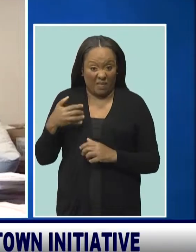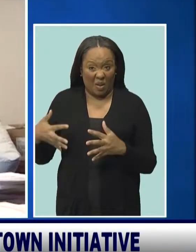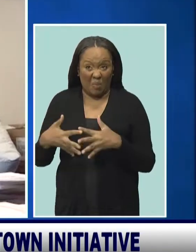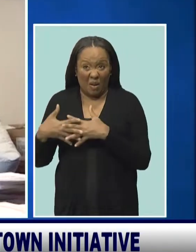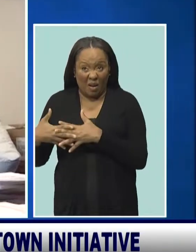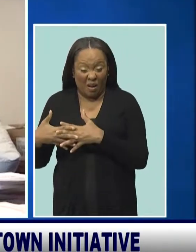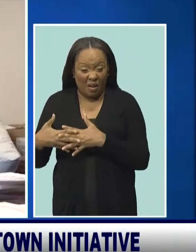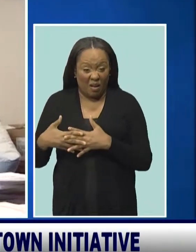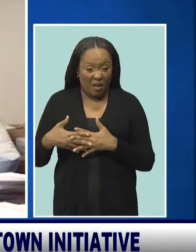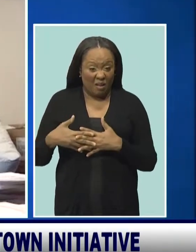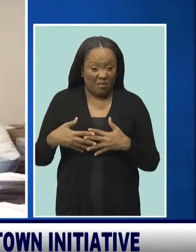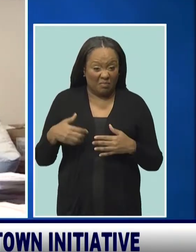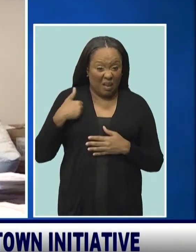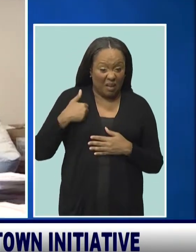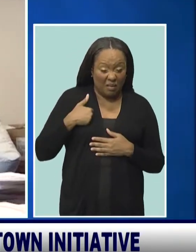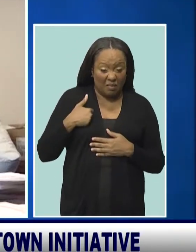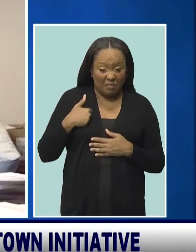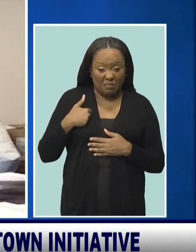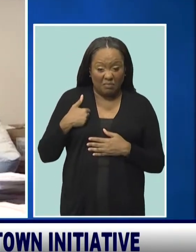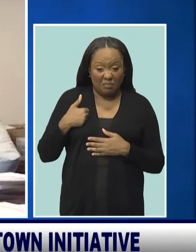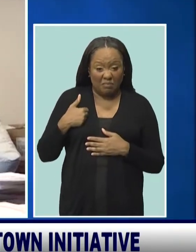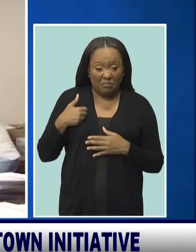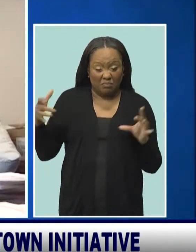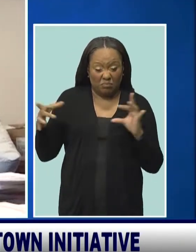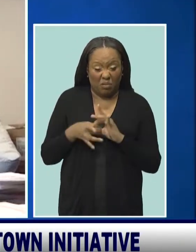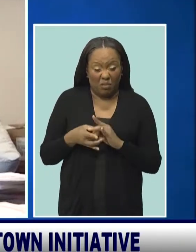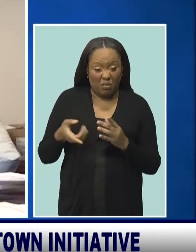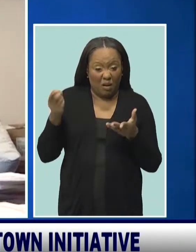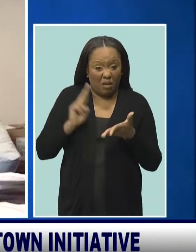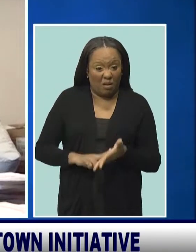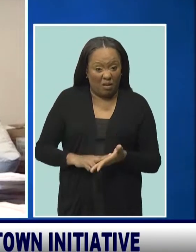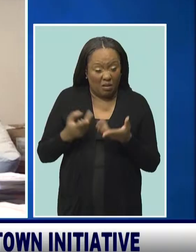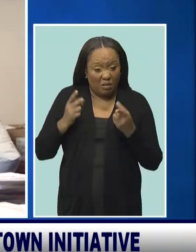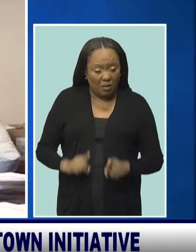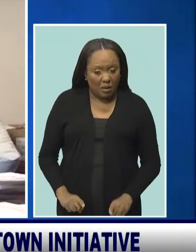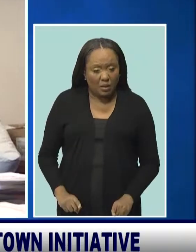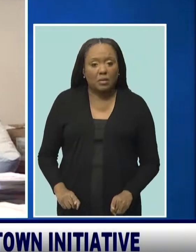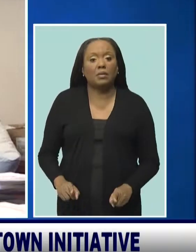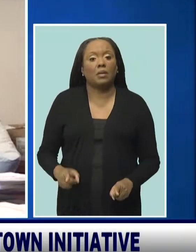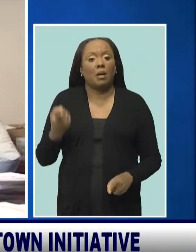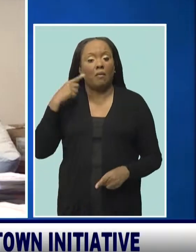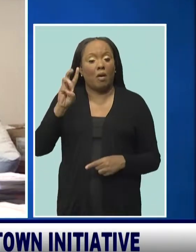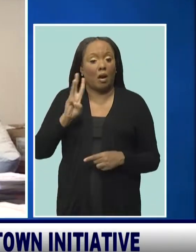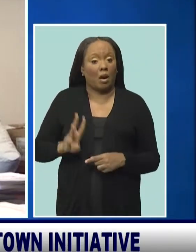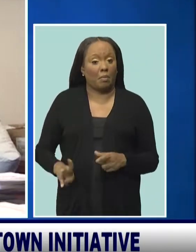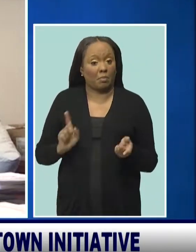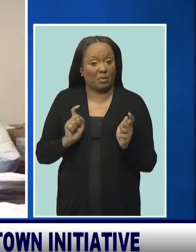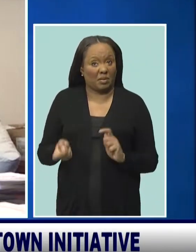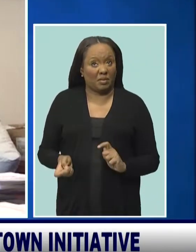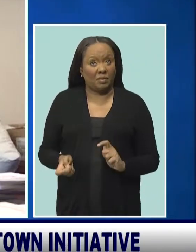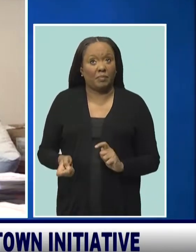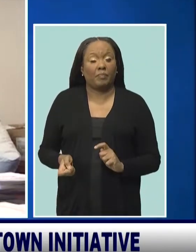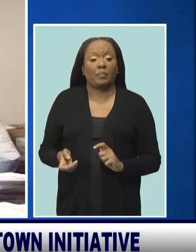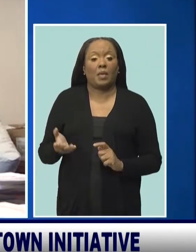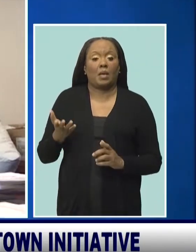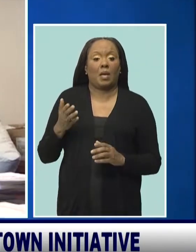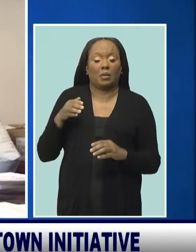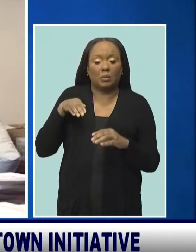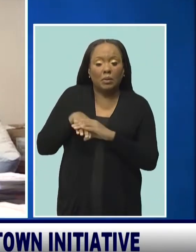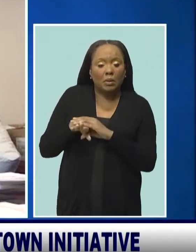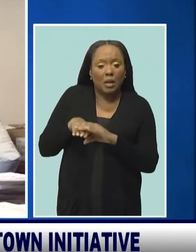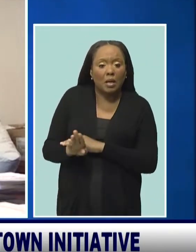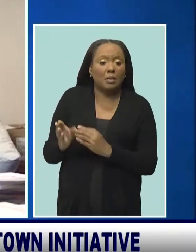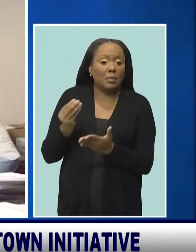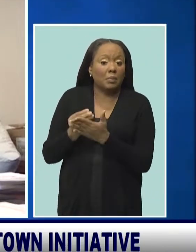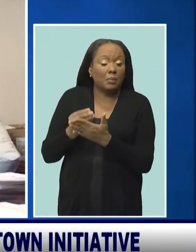on to a resolution of that kind, enhance, right, access to enhanced climate finance,